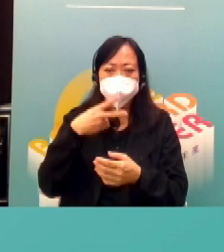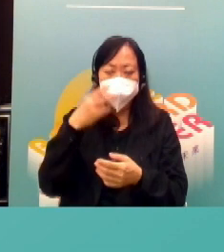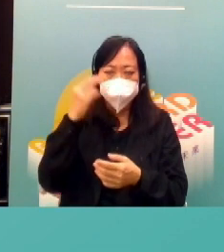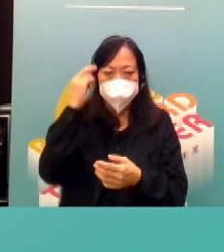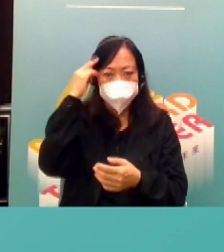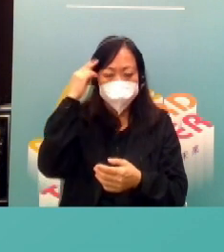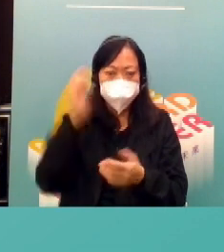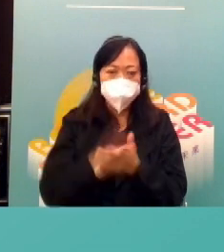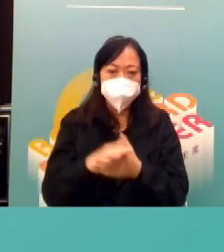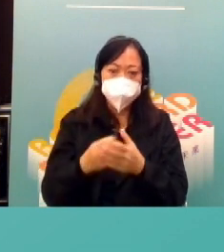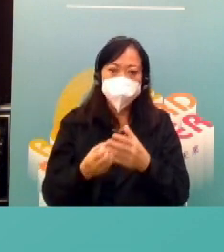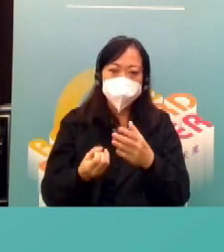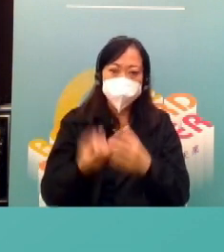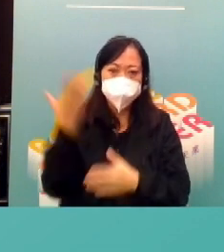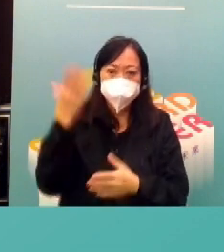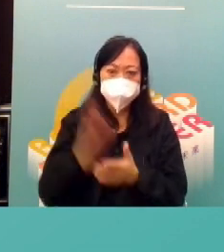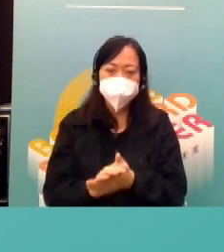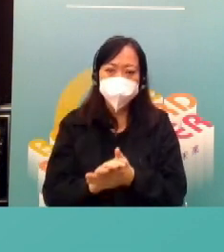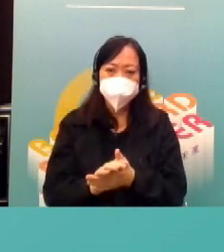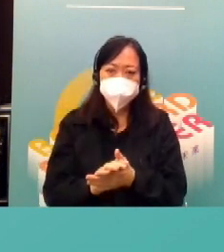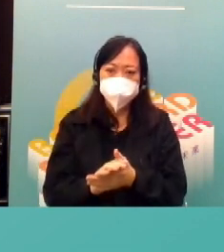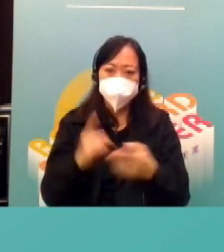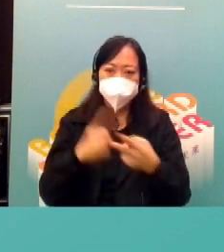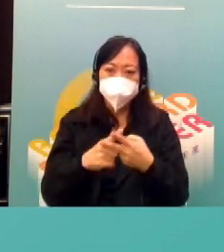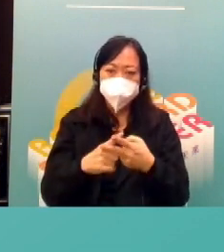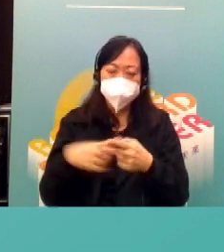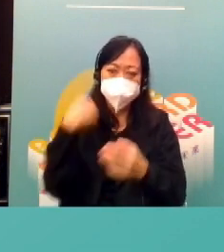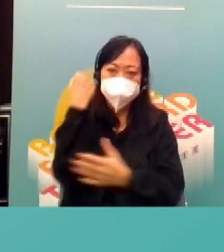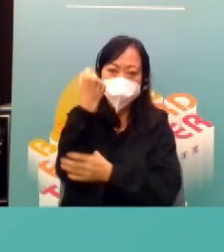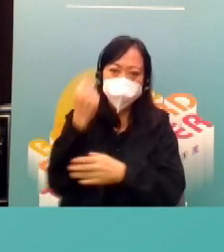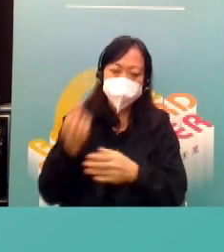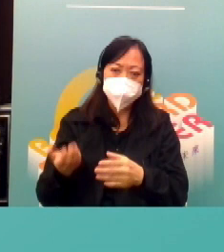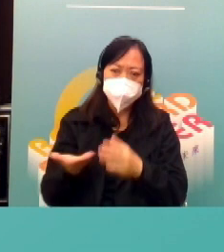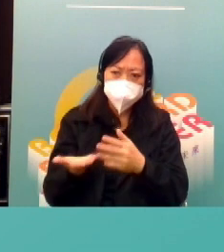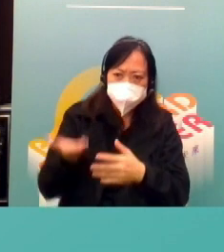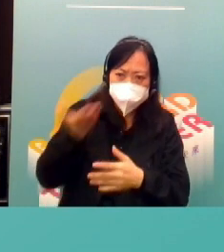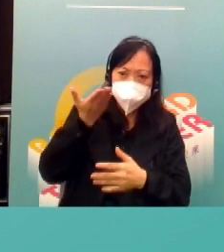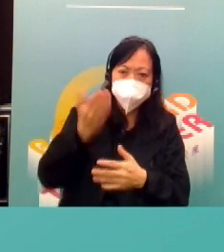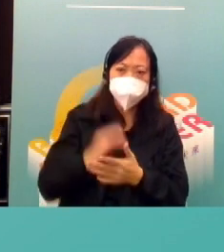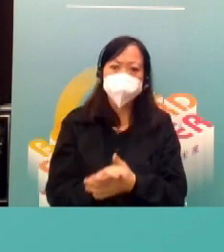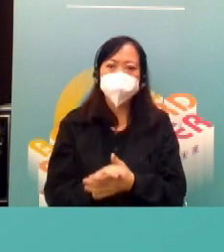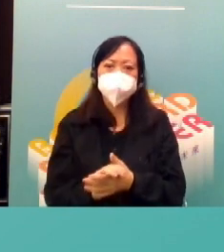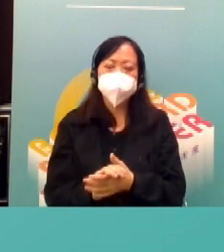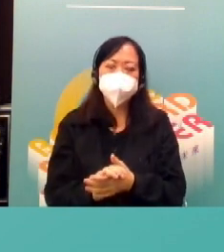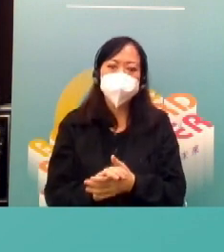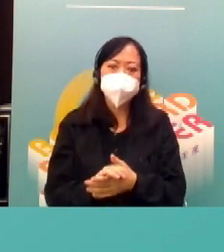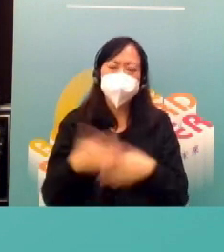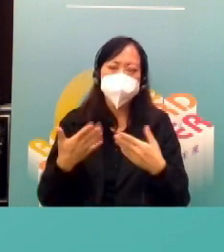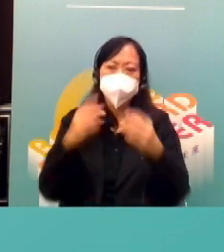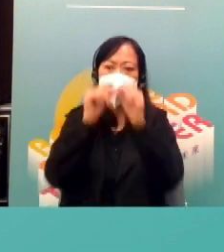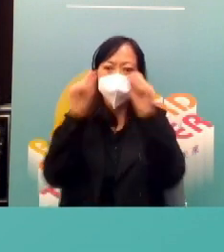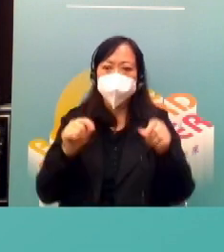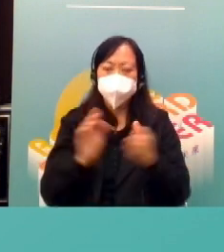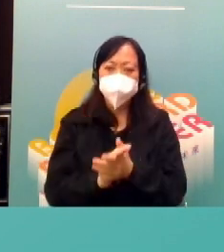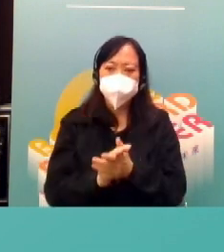seen income inequalities growing now more than they've ever been before. And what for me